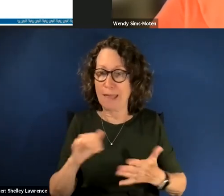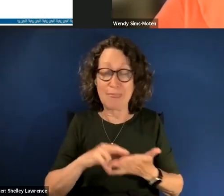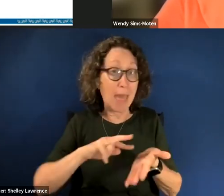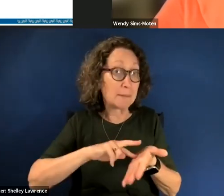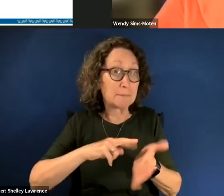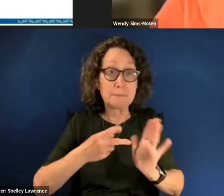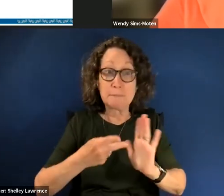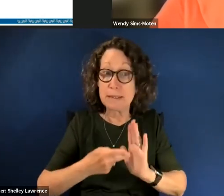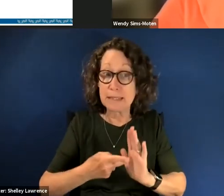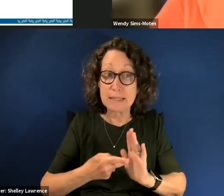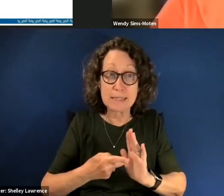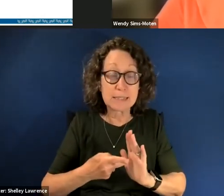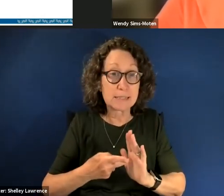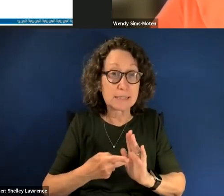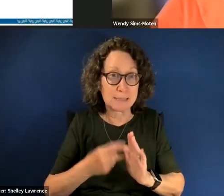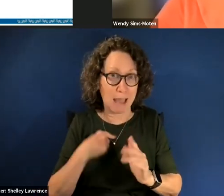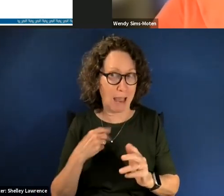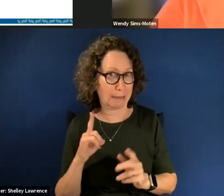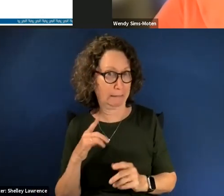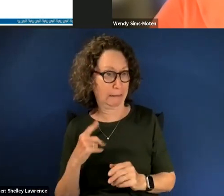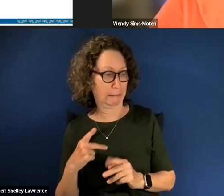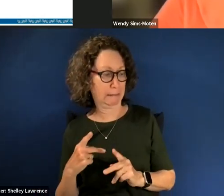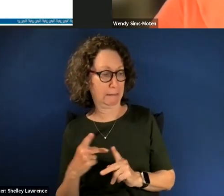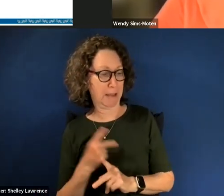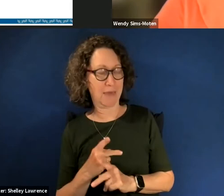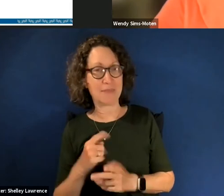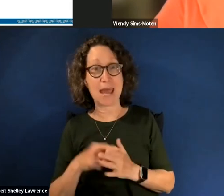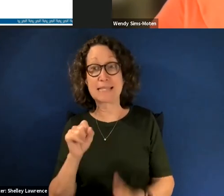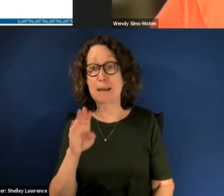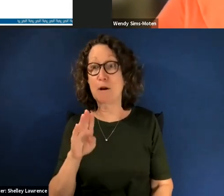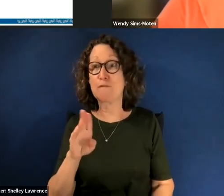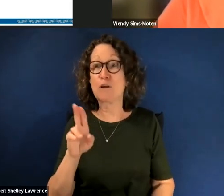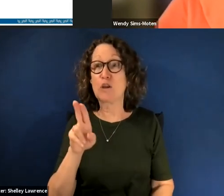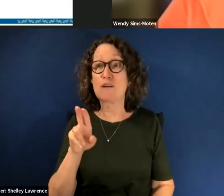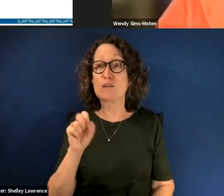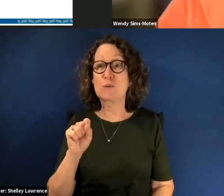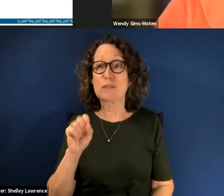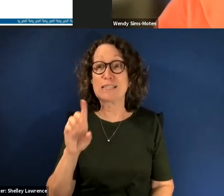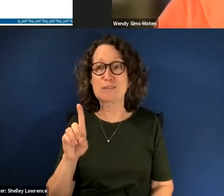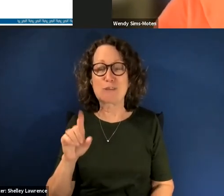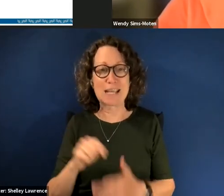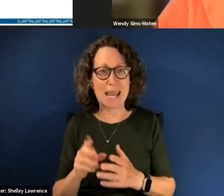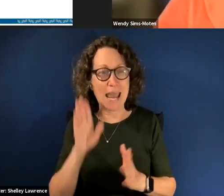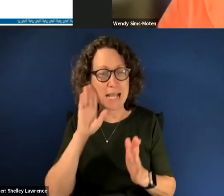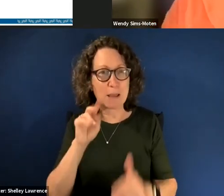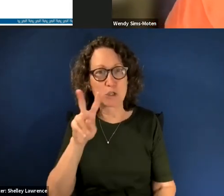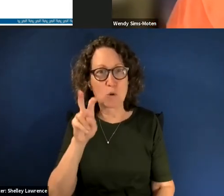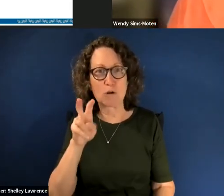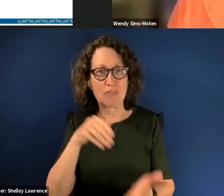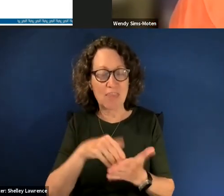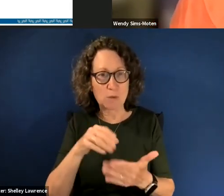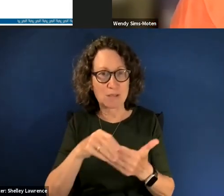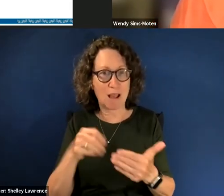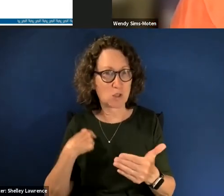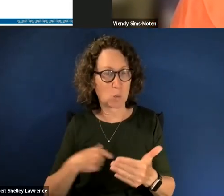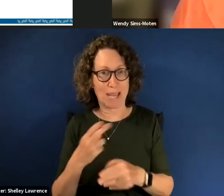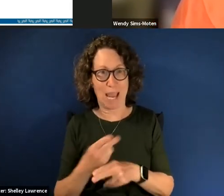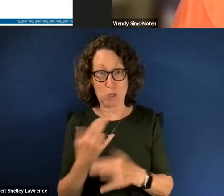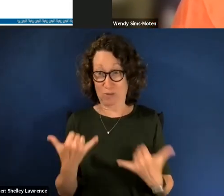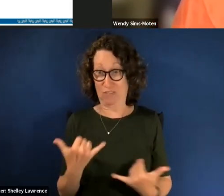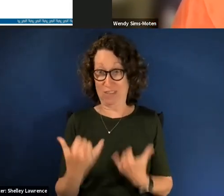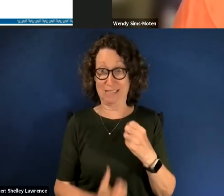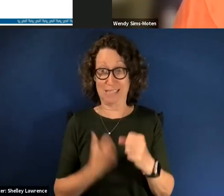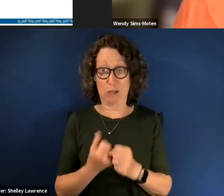which means, I did the math, that Santa Barbara Unified can expect at least $200,000 that we can use this